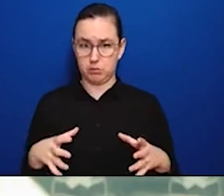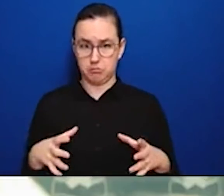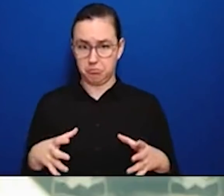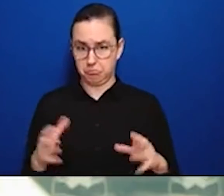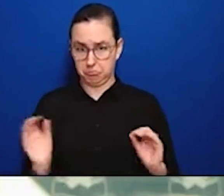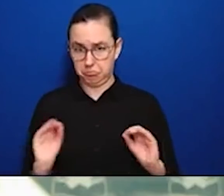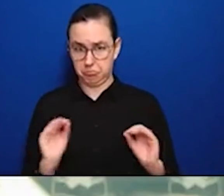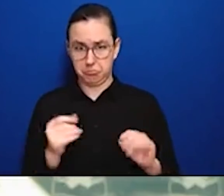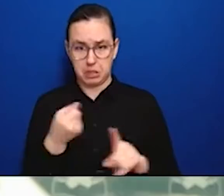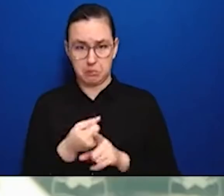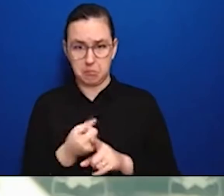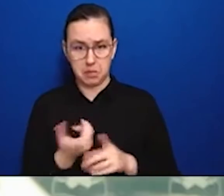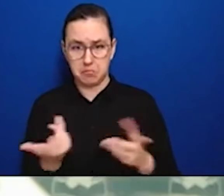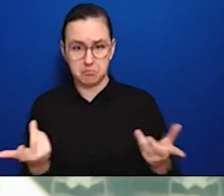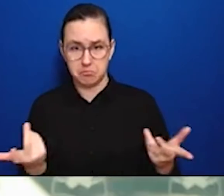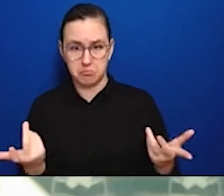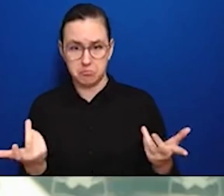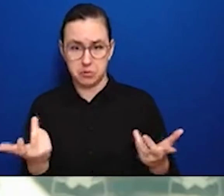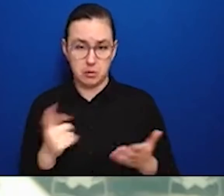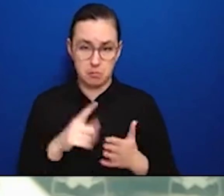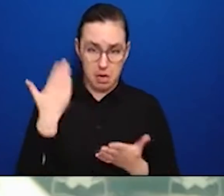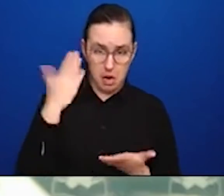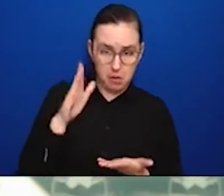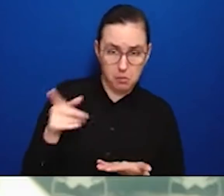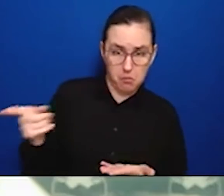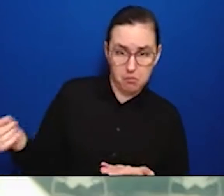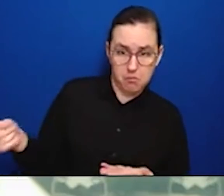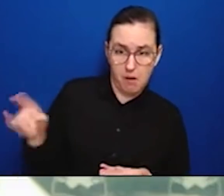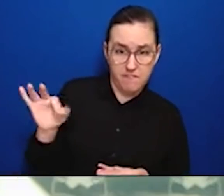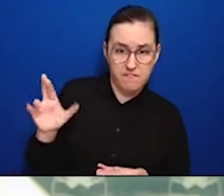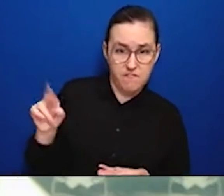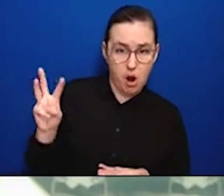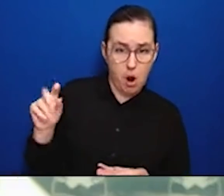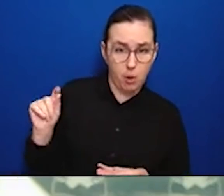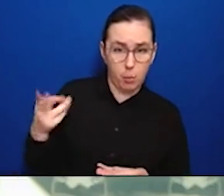that question. Do you want to take it? I'll give it to Minister Farnworth.